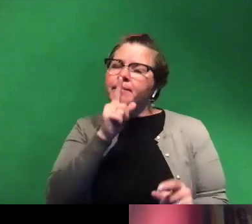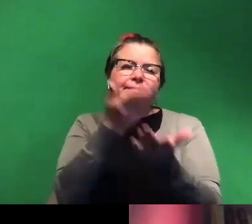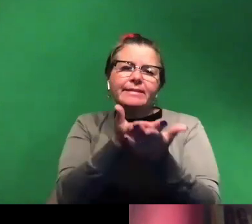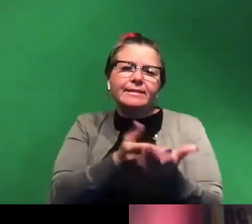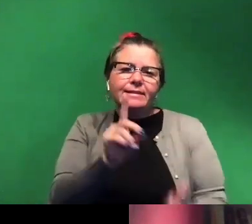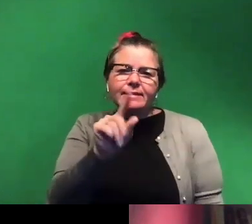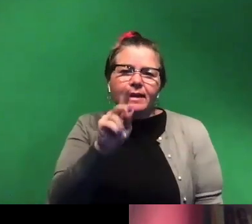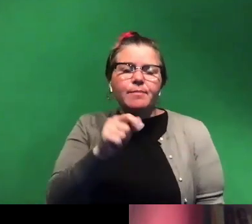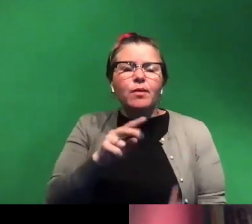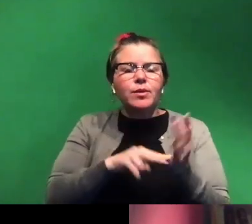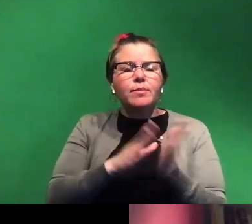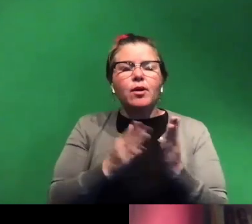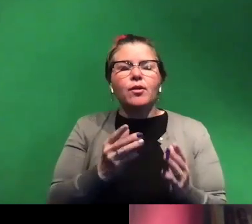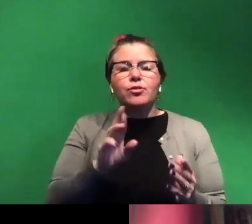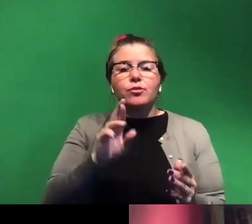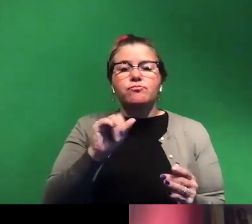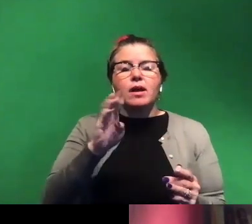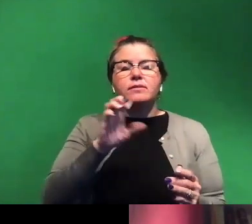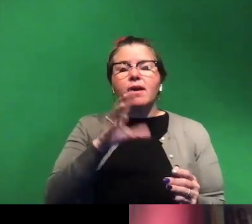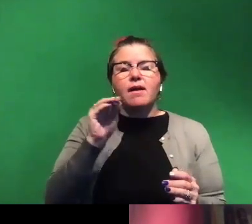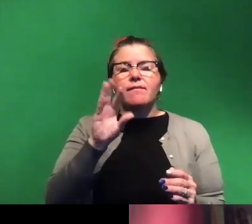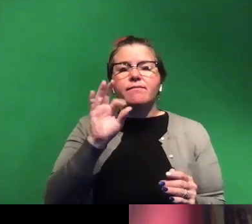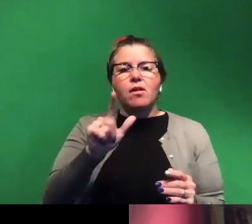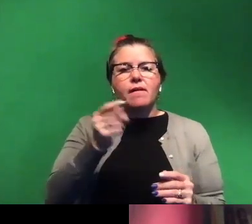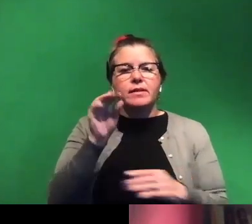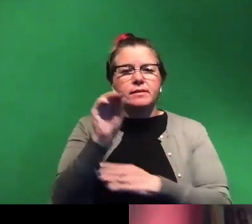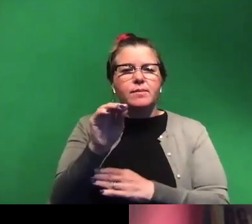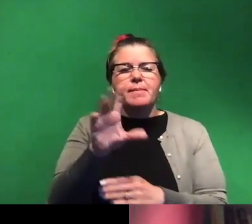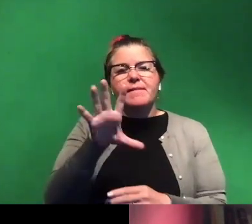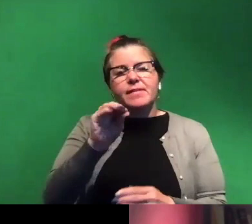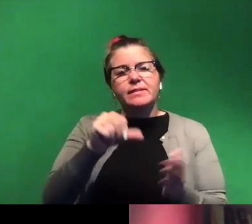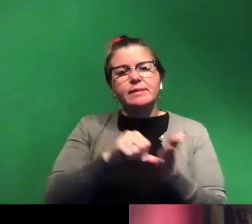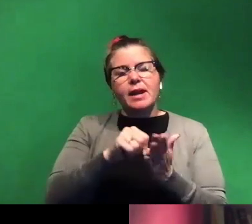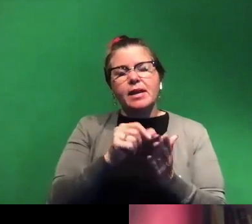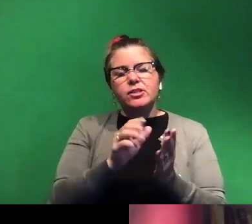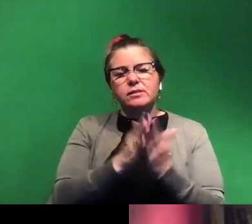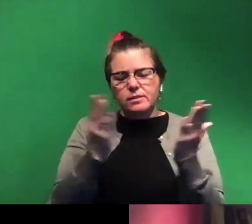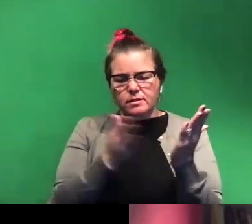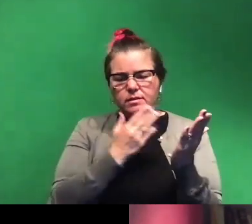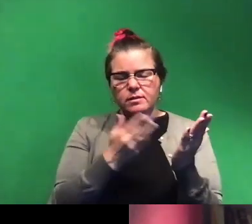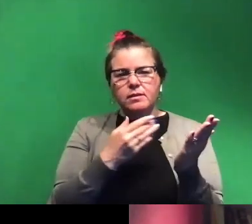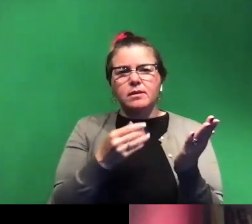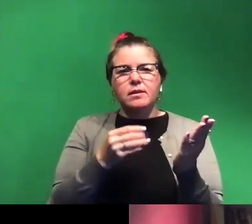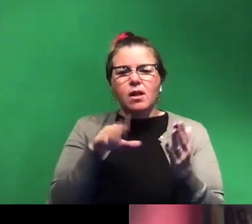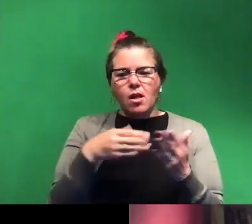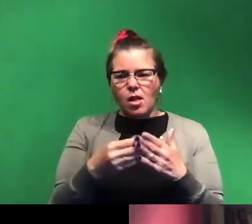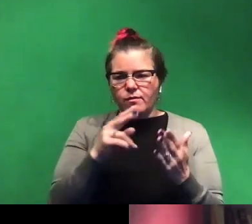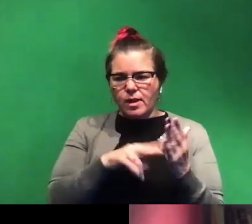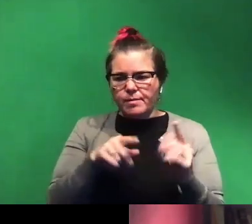reading this book, The Rise and Fall of the Dinosaurs, and I was maybe, I don't know, like 50 pages in, and all I had read about was like